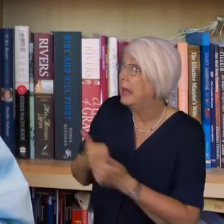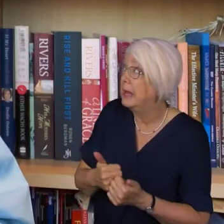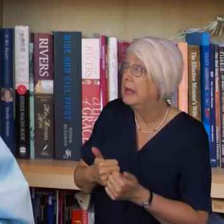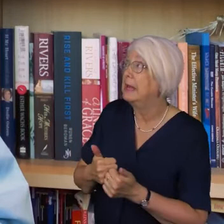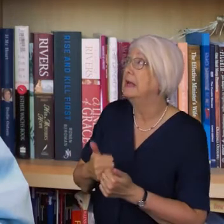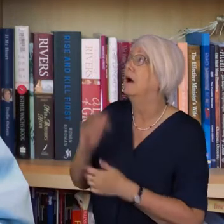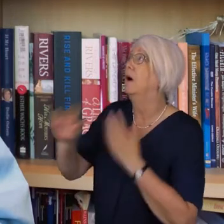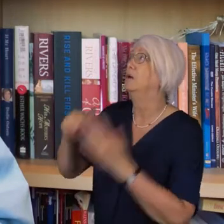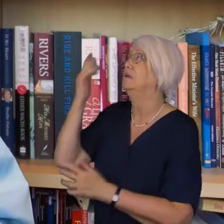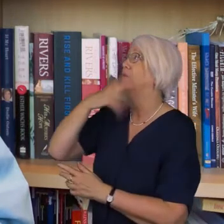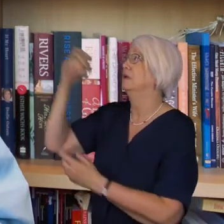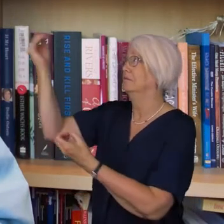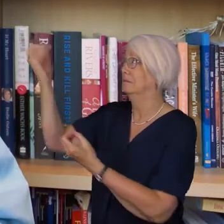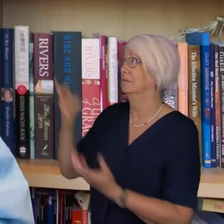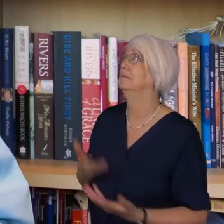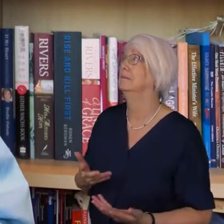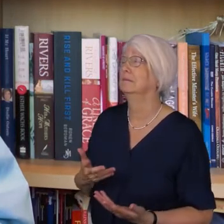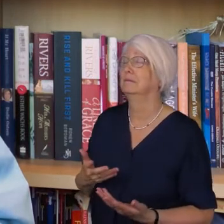Advocate. Come, Holy Spirit.